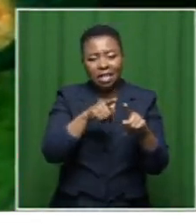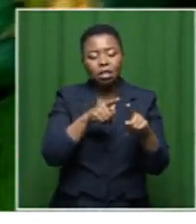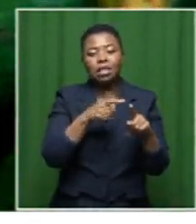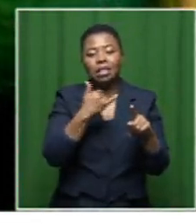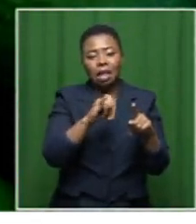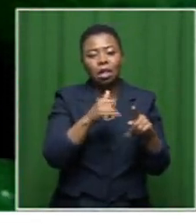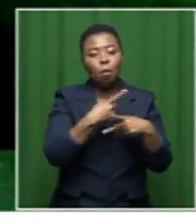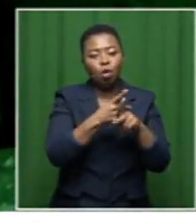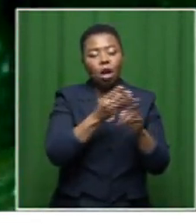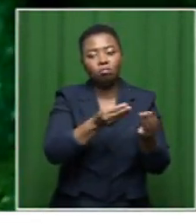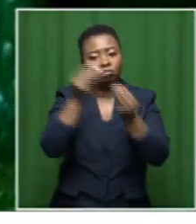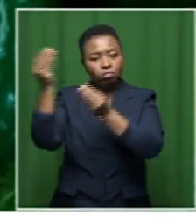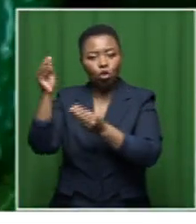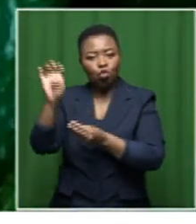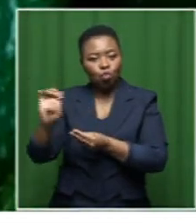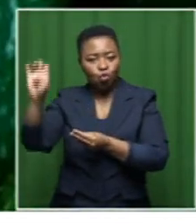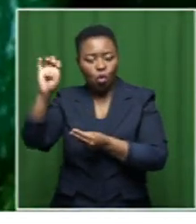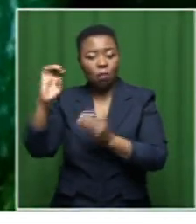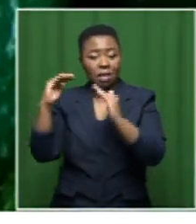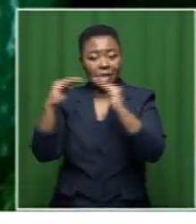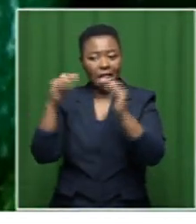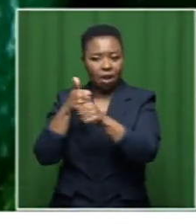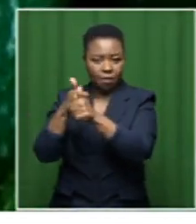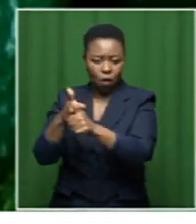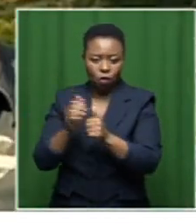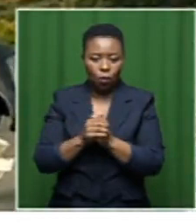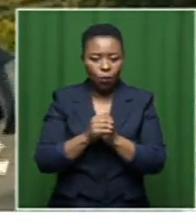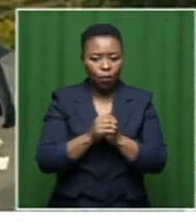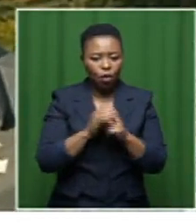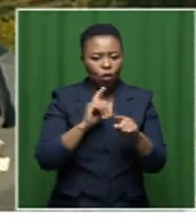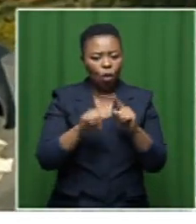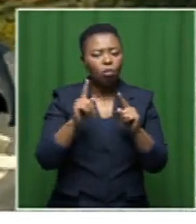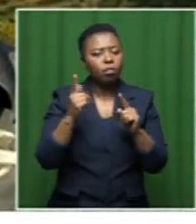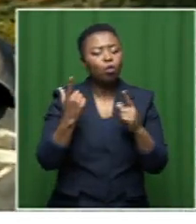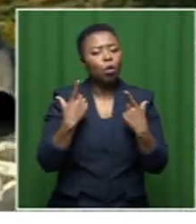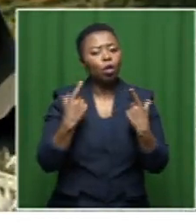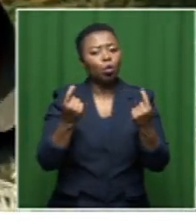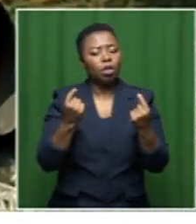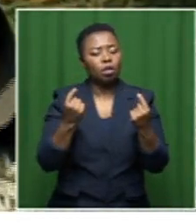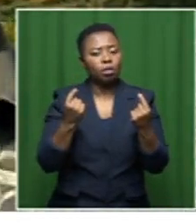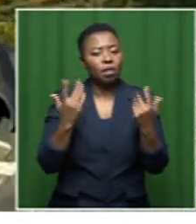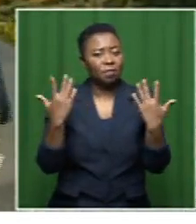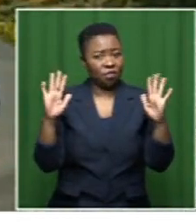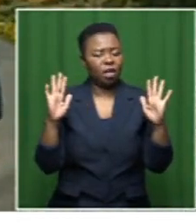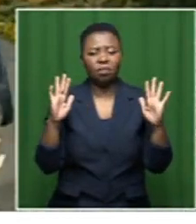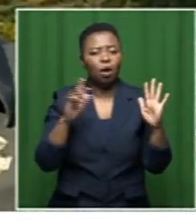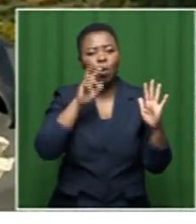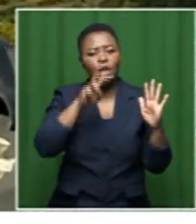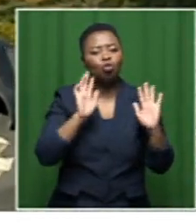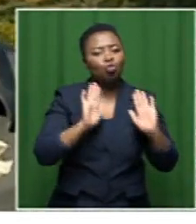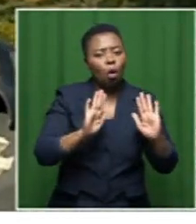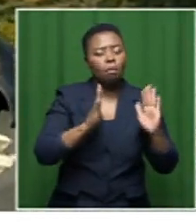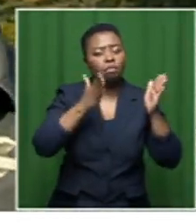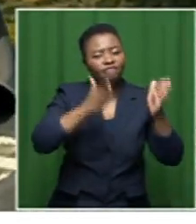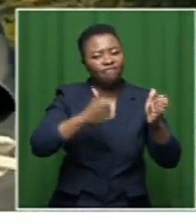at required standards. We could not actually run the whole pack house at once. We had to actually stop sections and